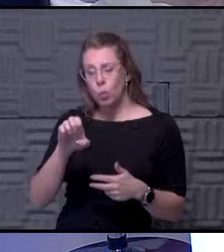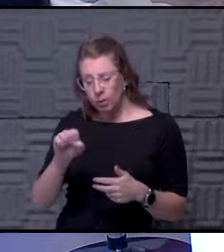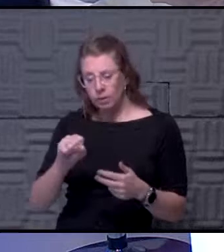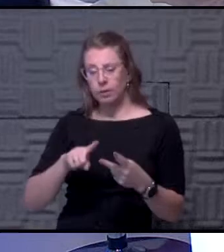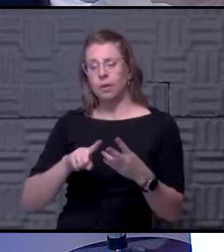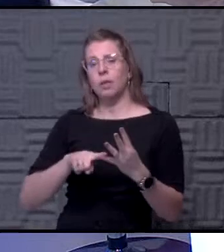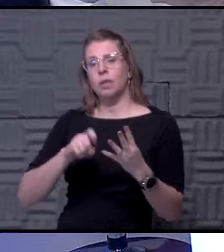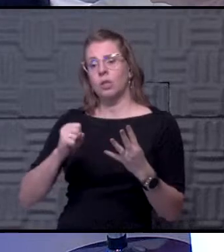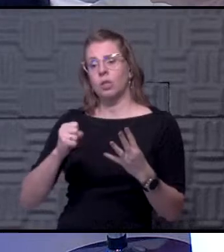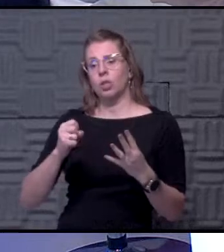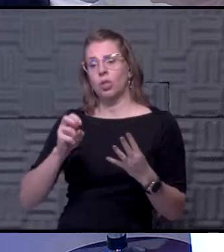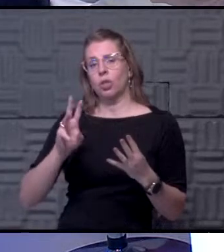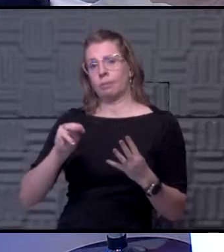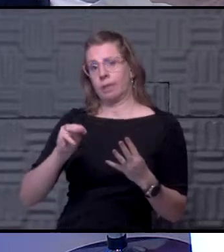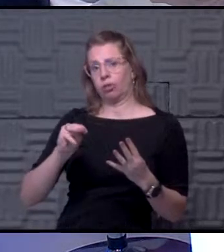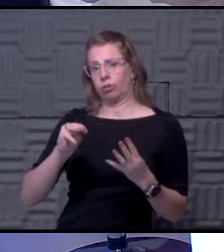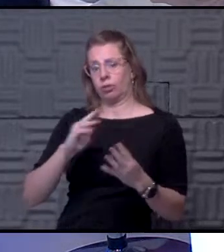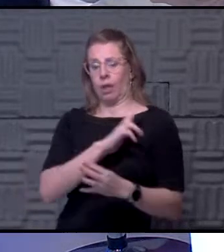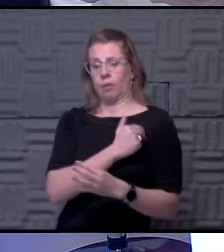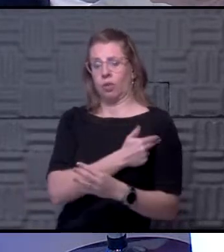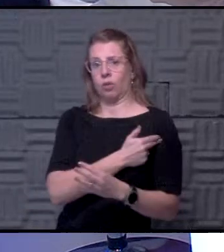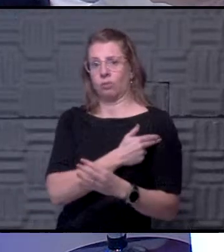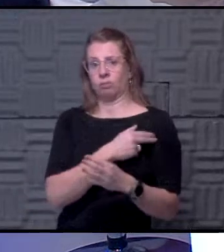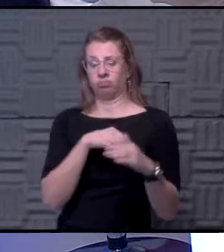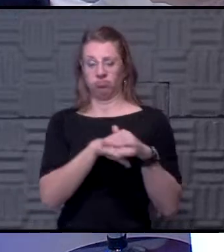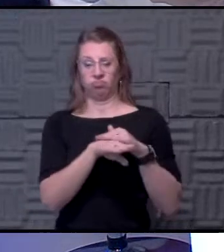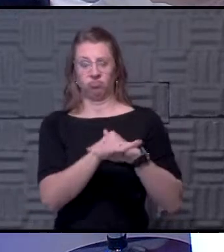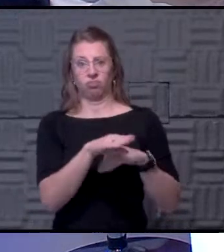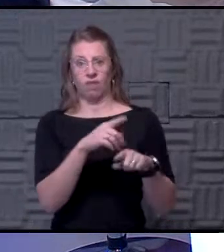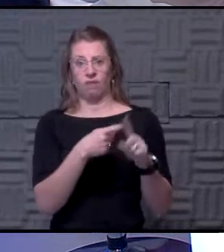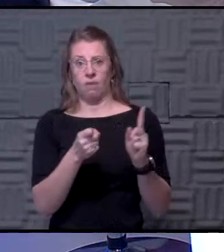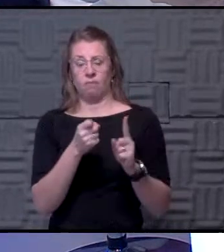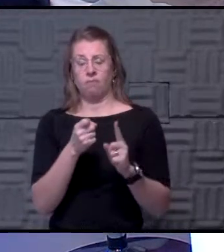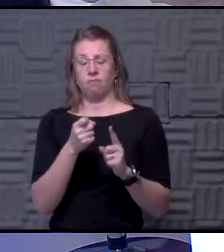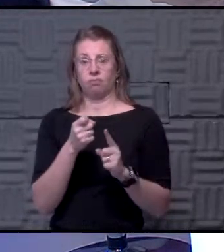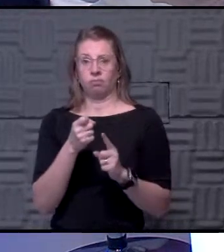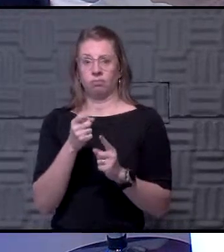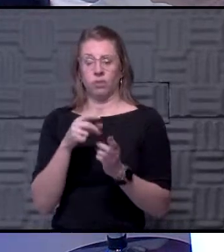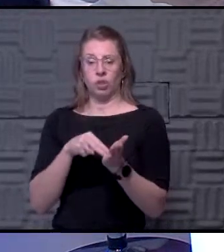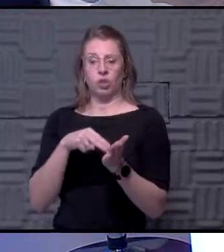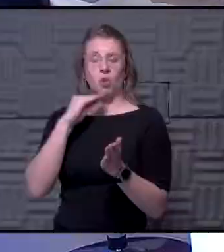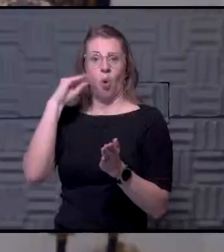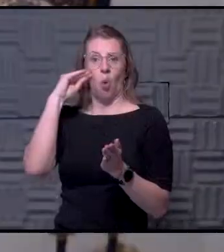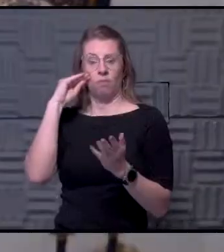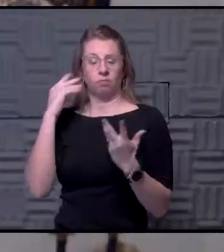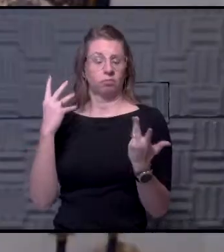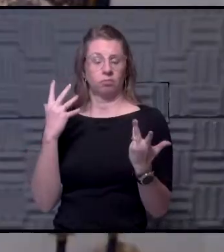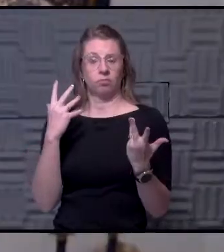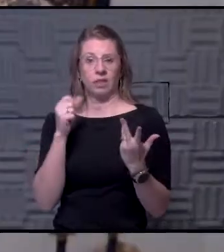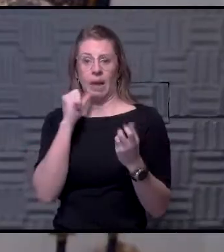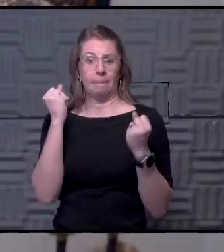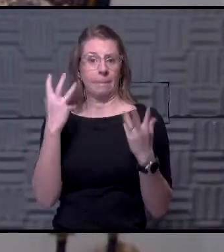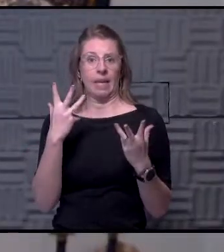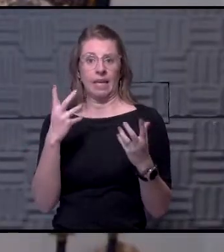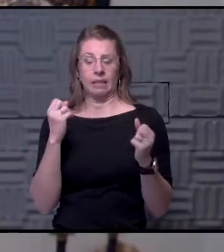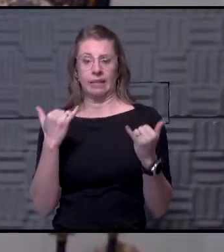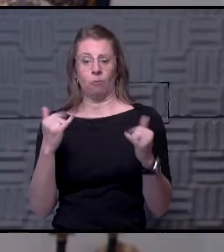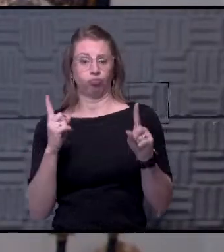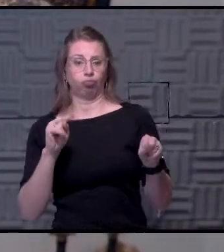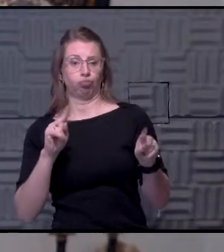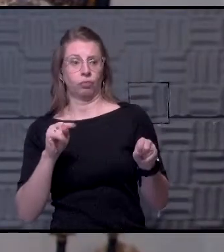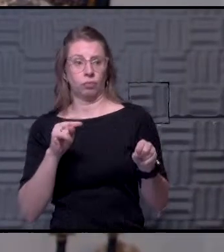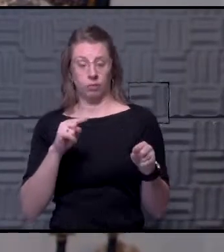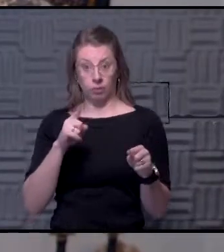how few admissions they're getting from nursing homes now. Vaccine programs really had an effect, Lee Norman. What are your thoughts? Yeah,